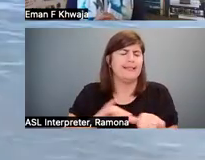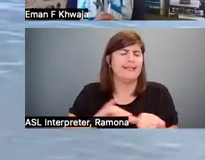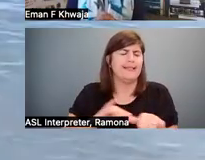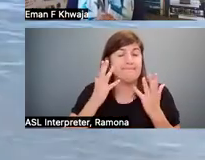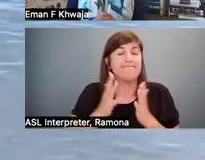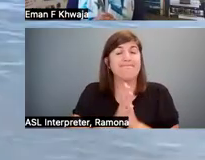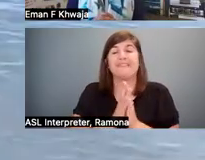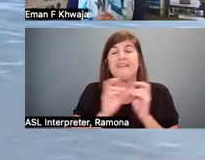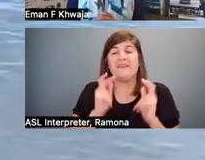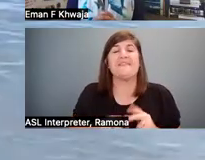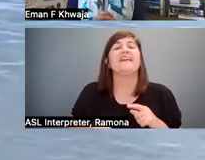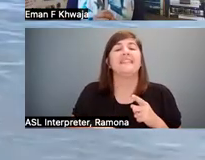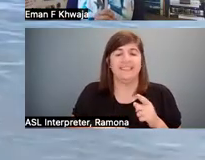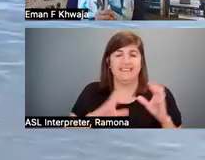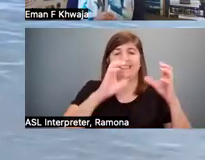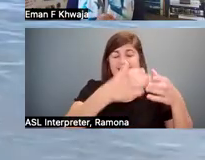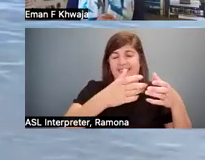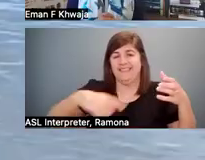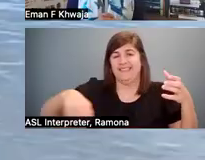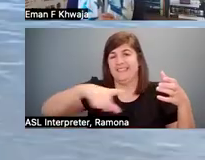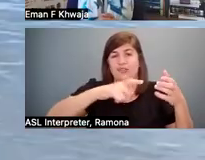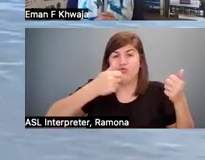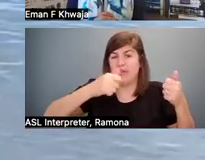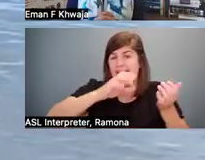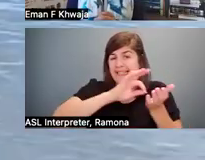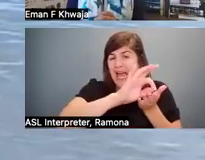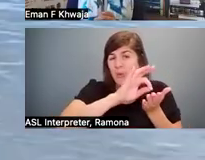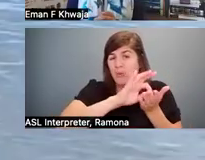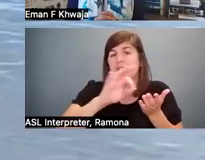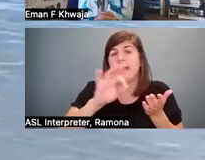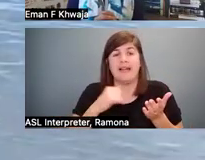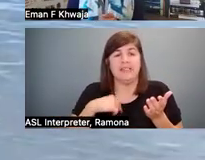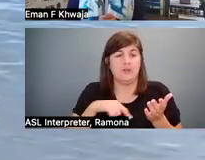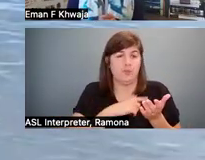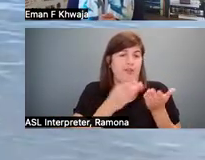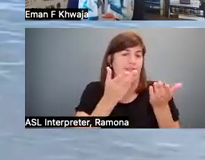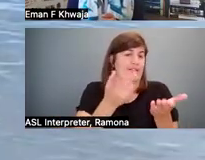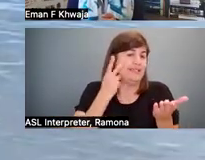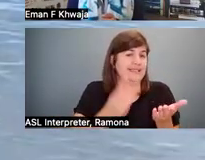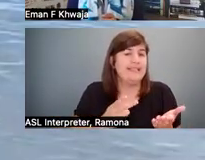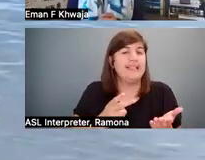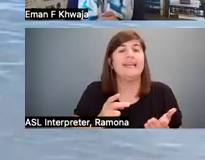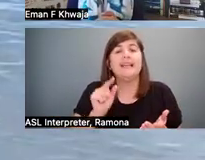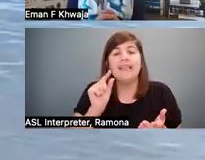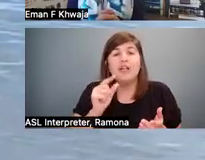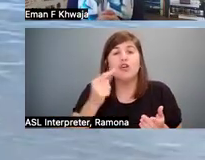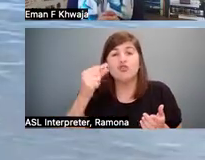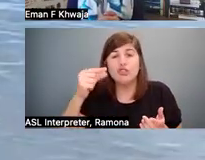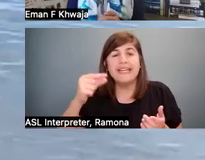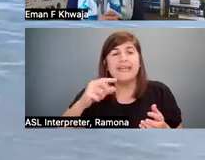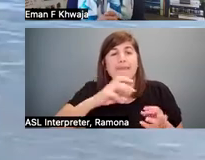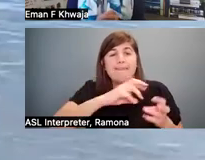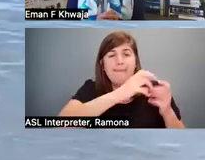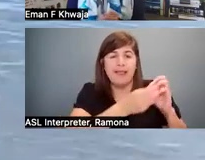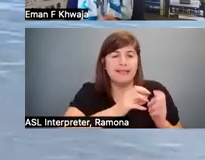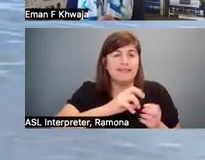of whales feeding together, and you can try counting them as we're sitting on this slide, but you can see those little green bubbles there. You can see all of the